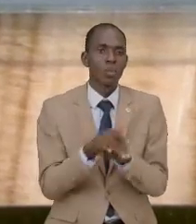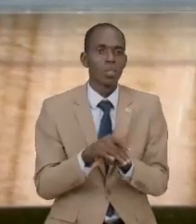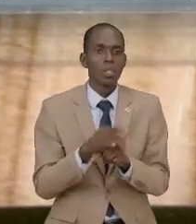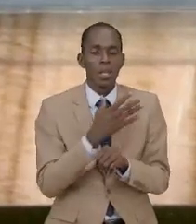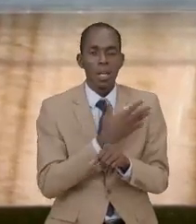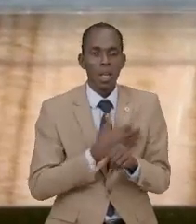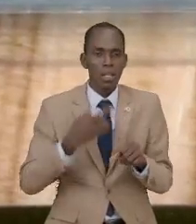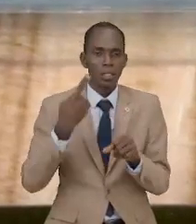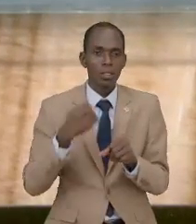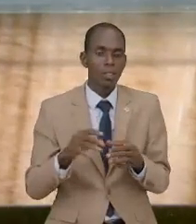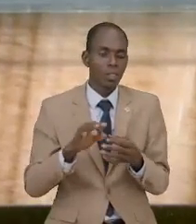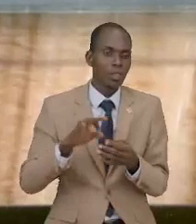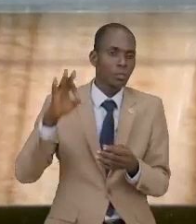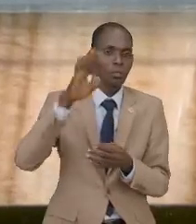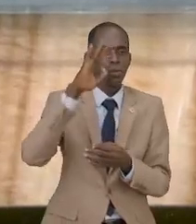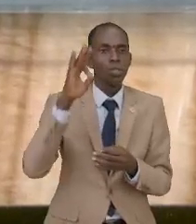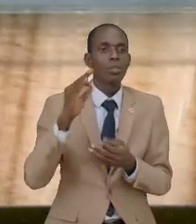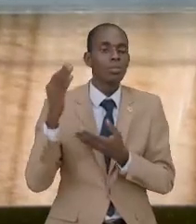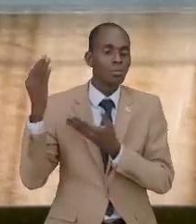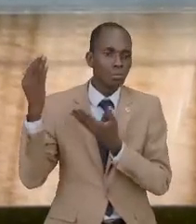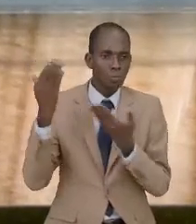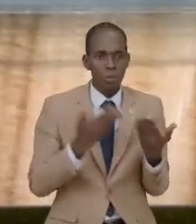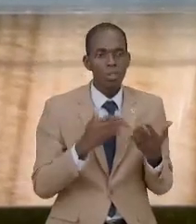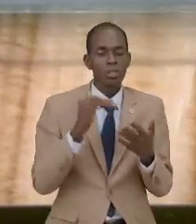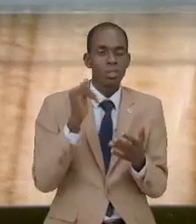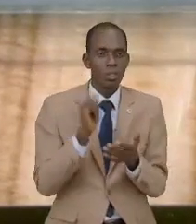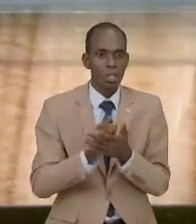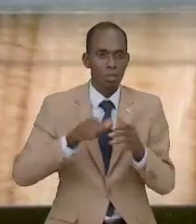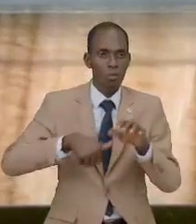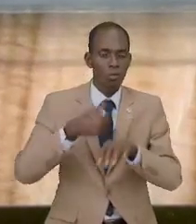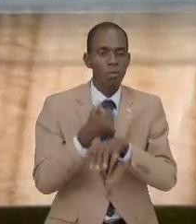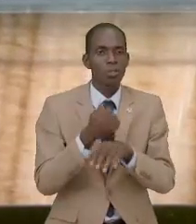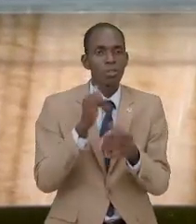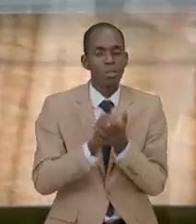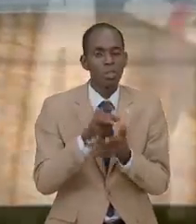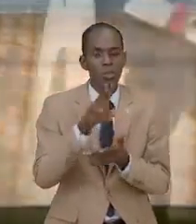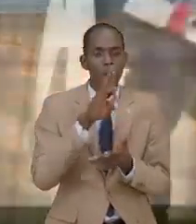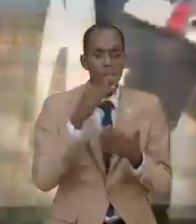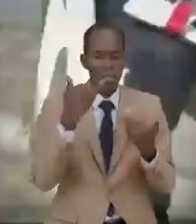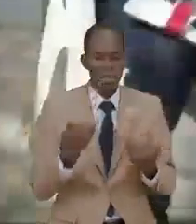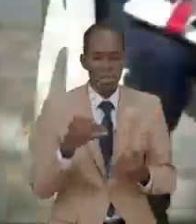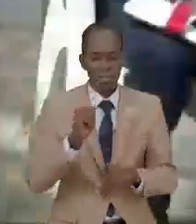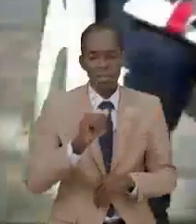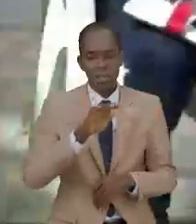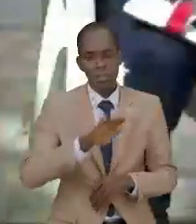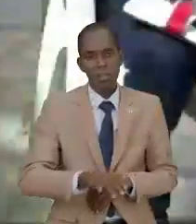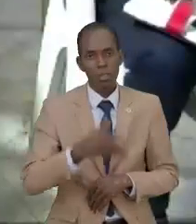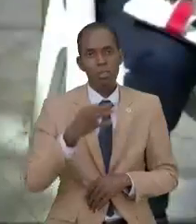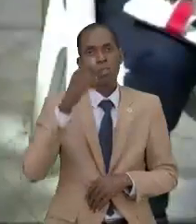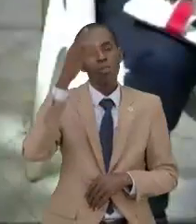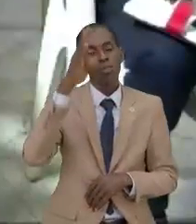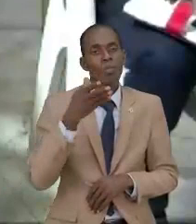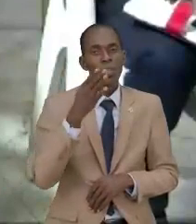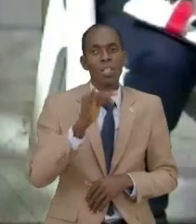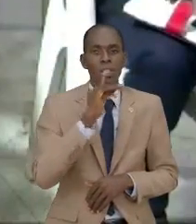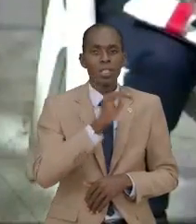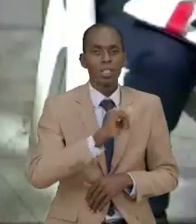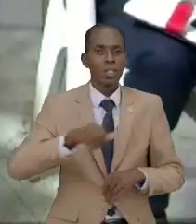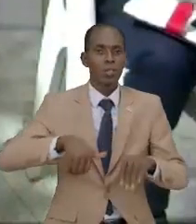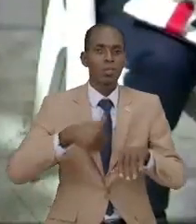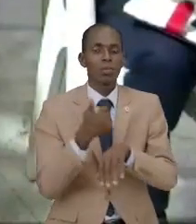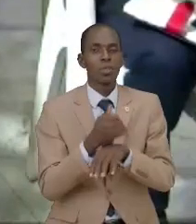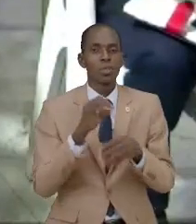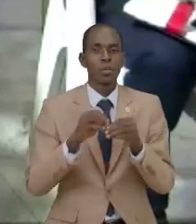the Spirit bears witness in your heart. You're now a child of God. There is a confirmation. Number three